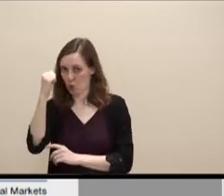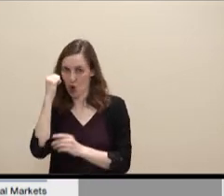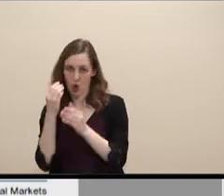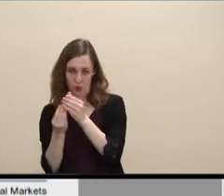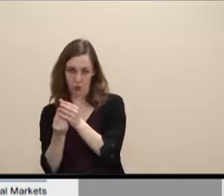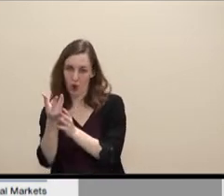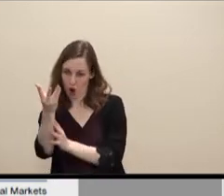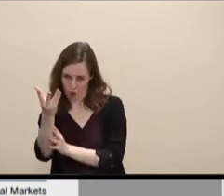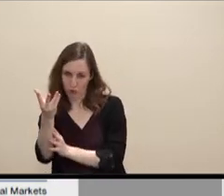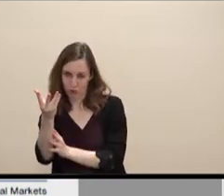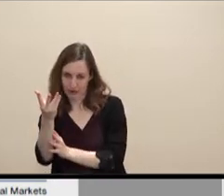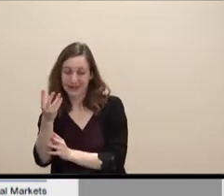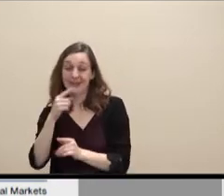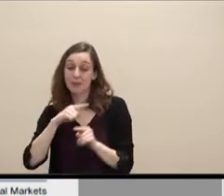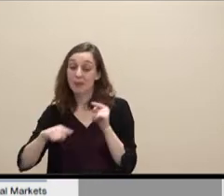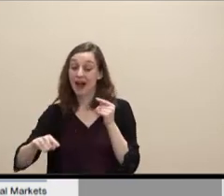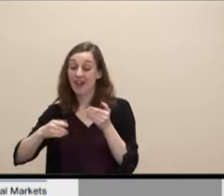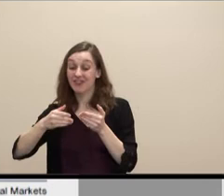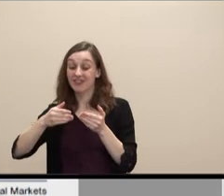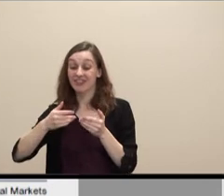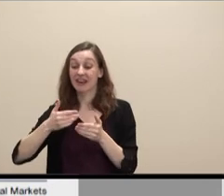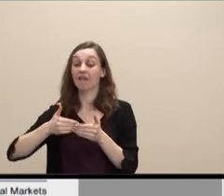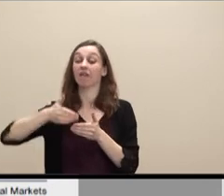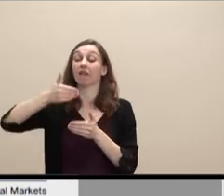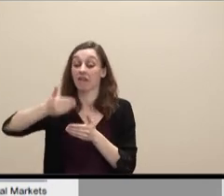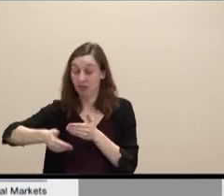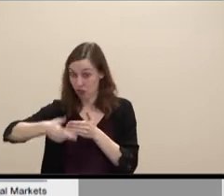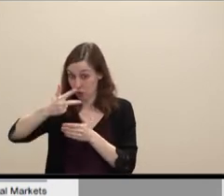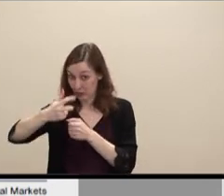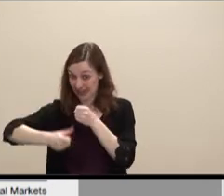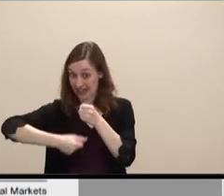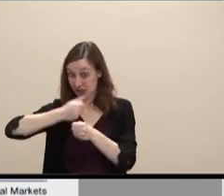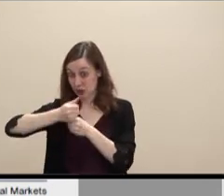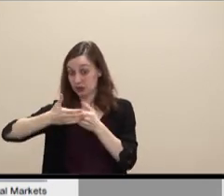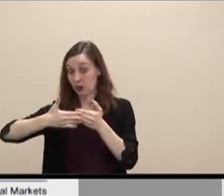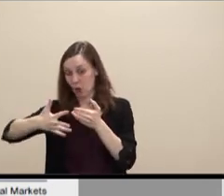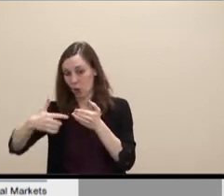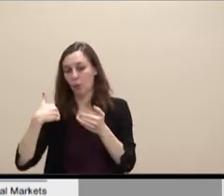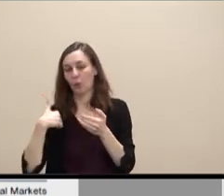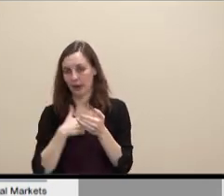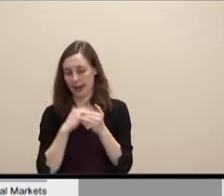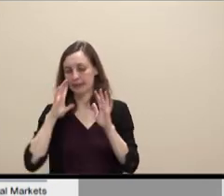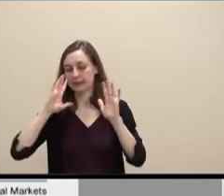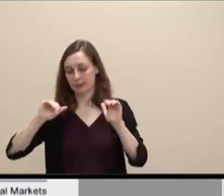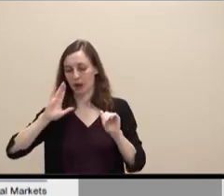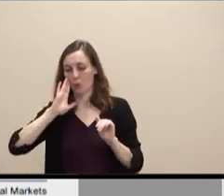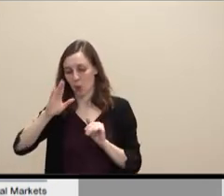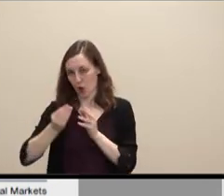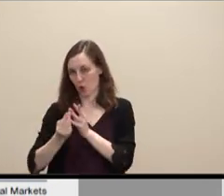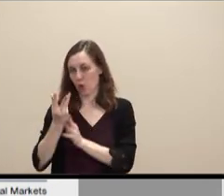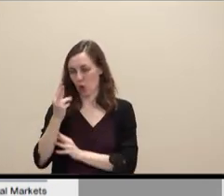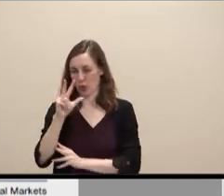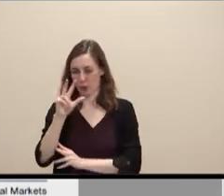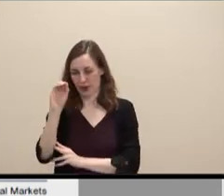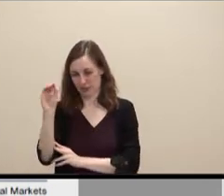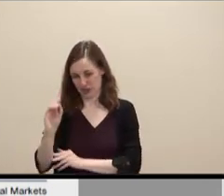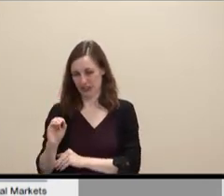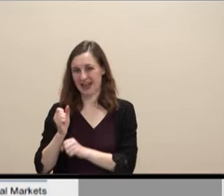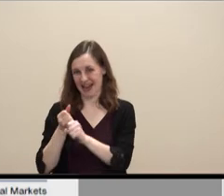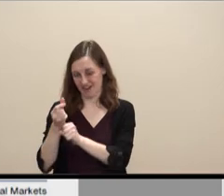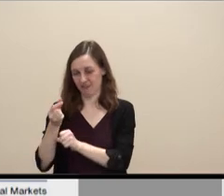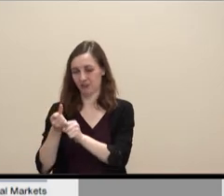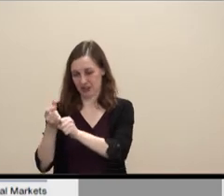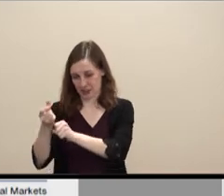for a period of 3 years, we're assuming that the tax base grows at a rate of 3% per year. Which again, if you go back